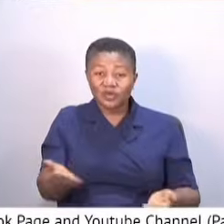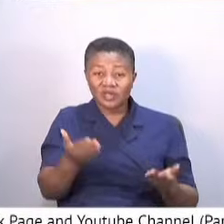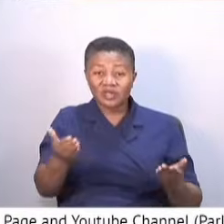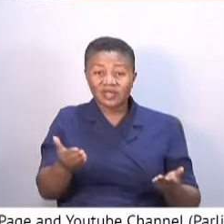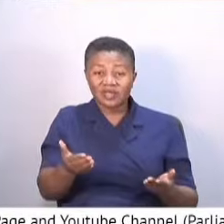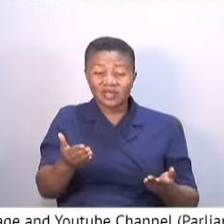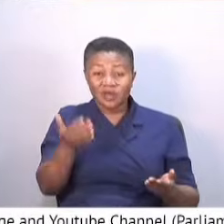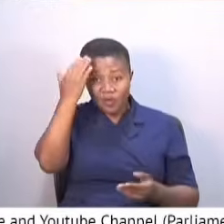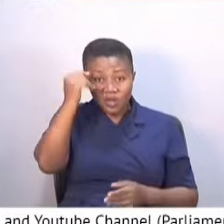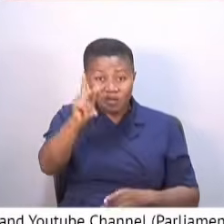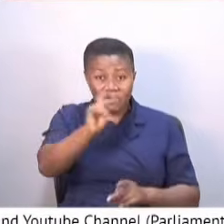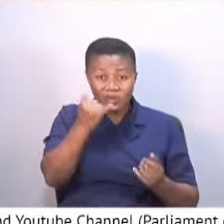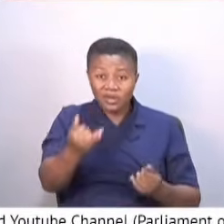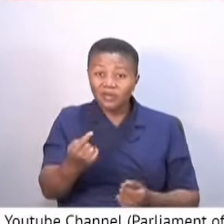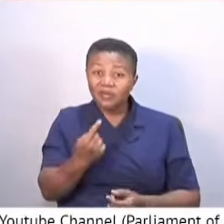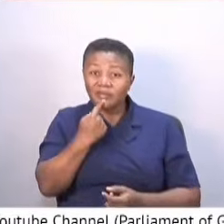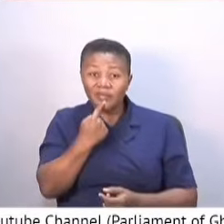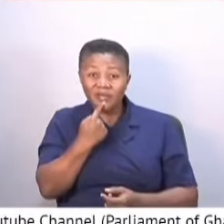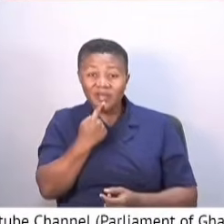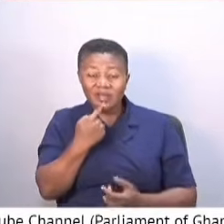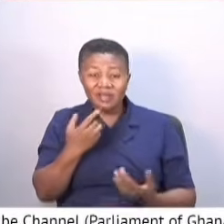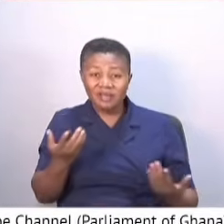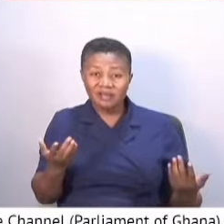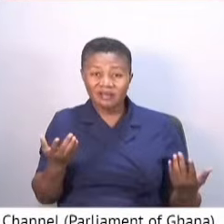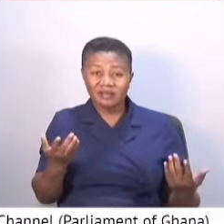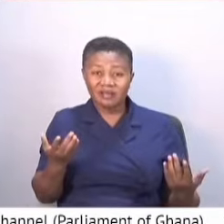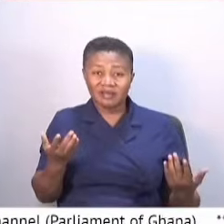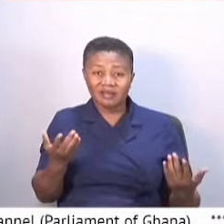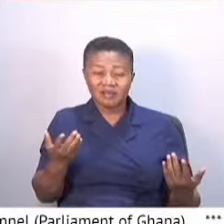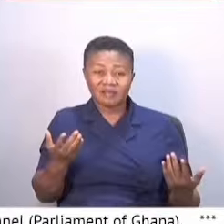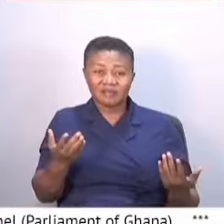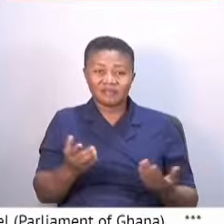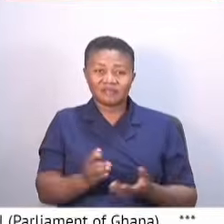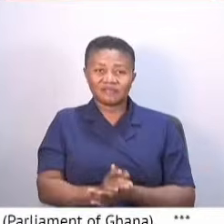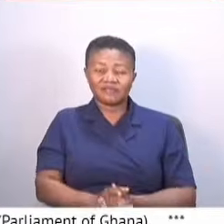they disappointed already? Mr.